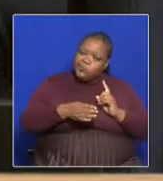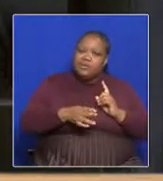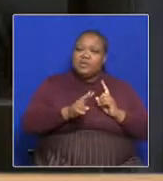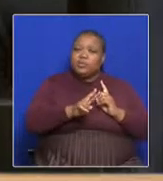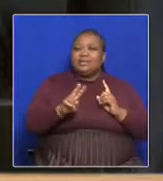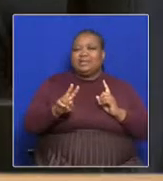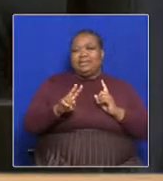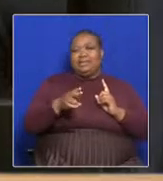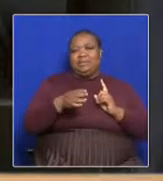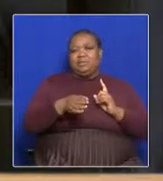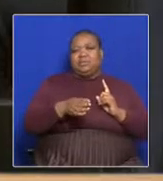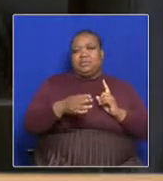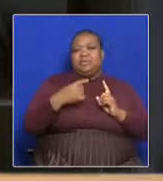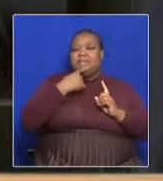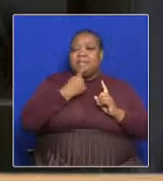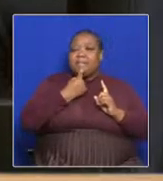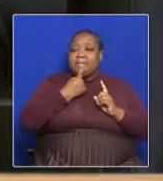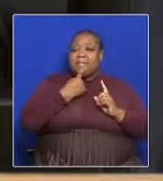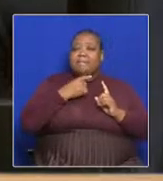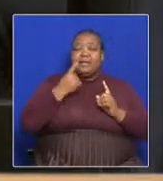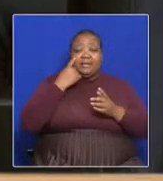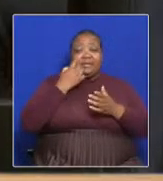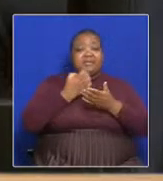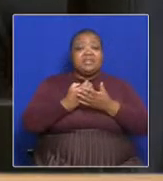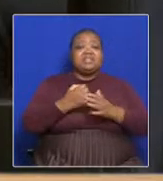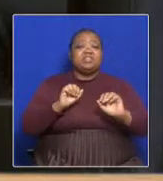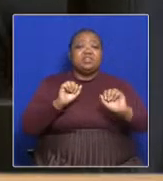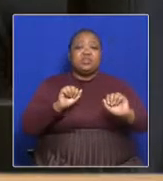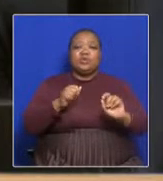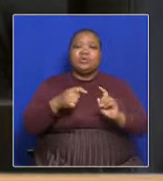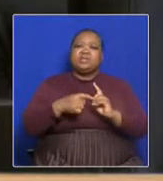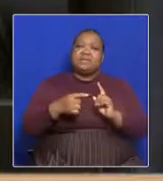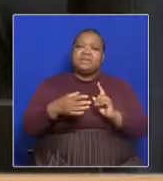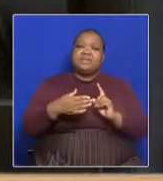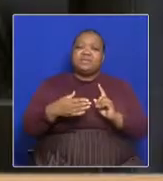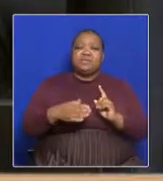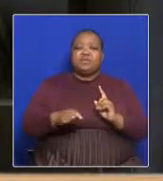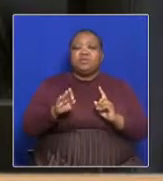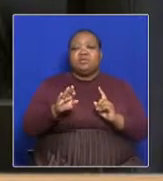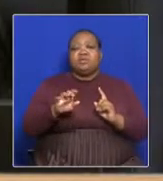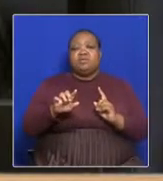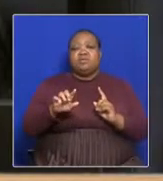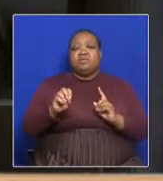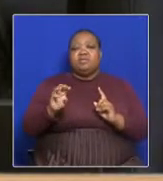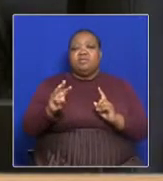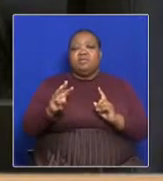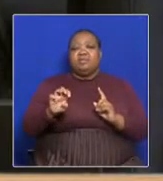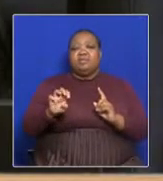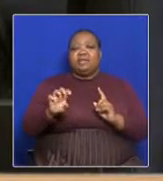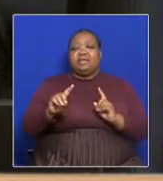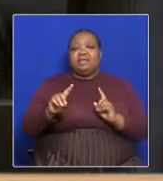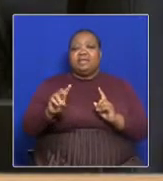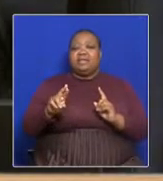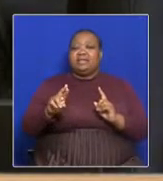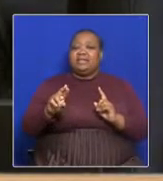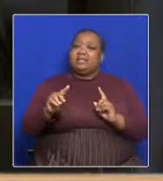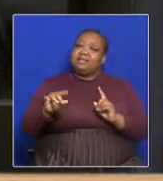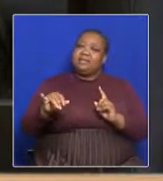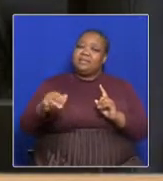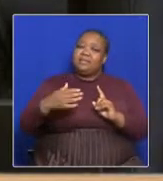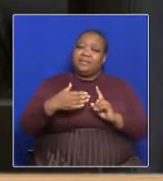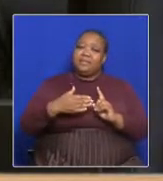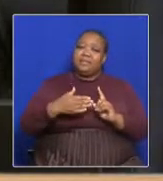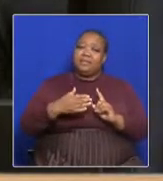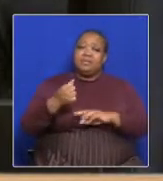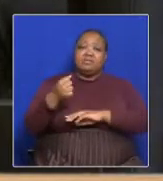on your own evidence, he wasn't. Mr. Flowerdale wasn't there. You have listed who was there. The depot, don't shake your head. You've